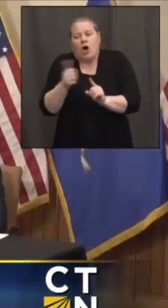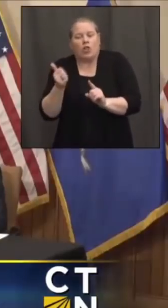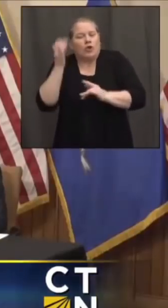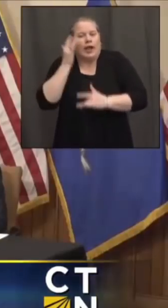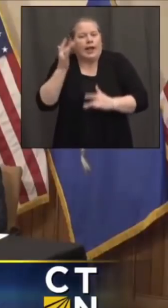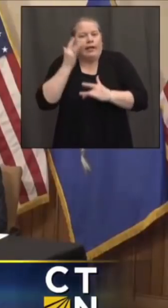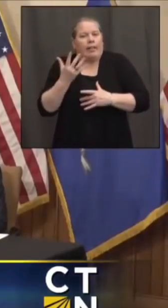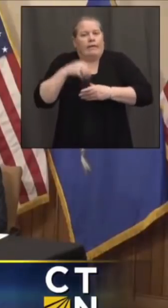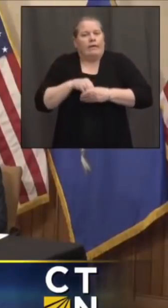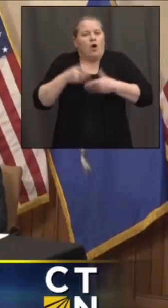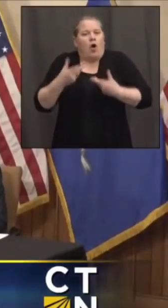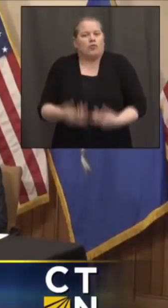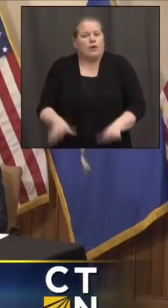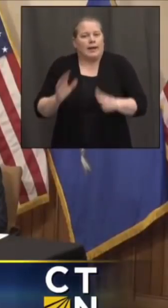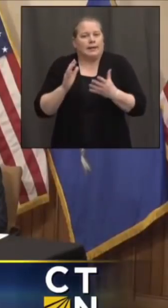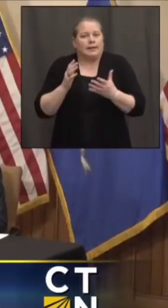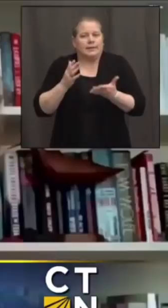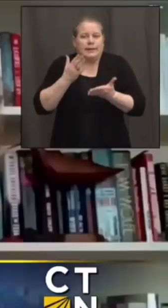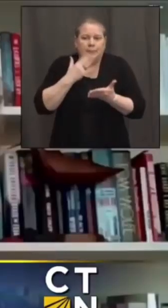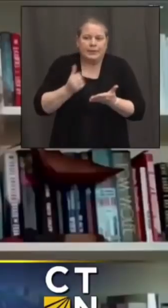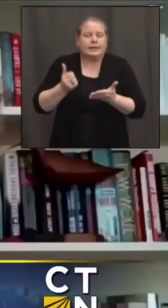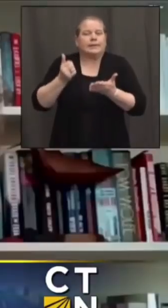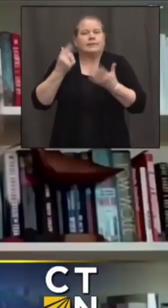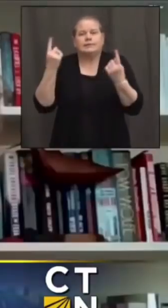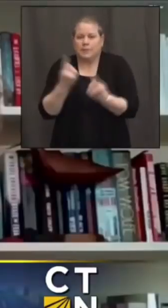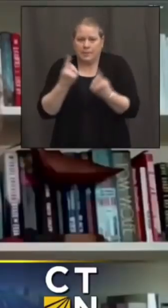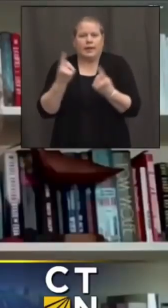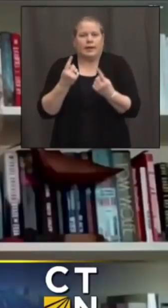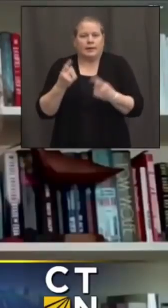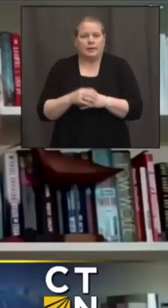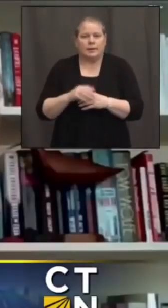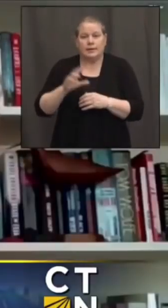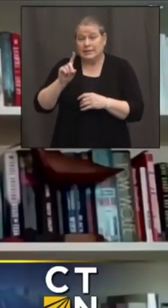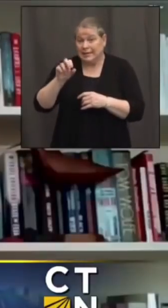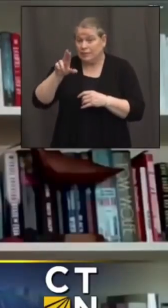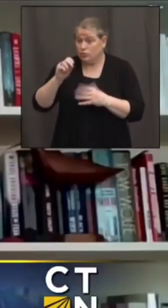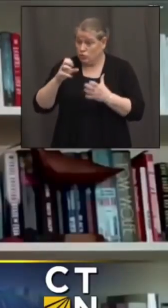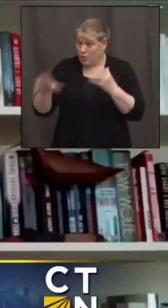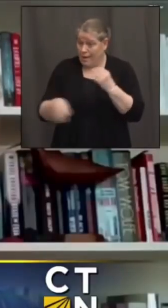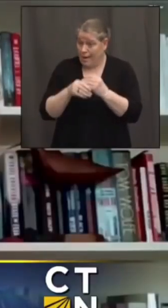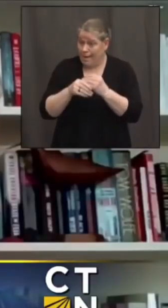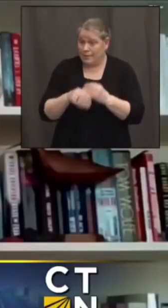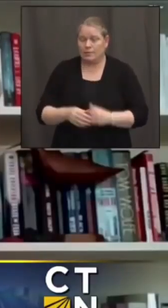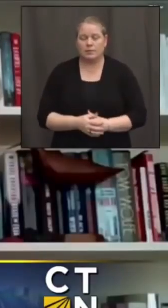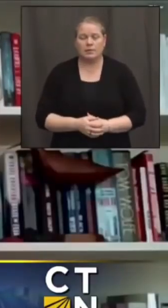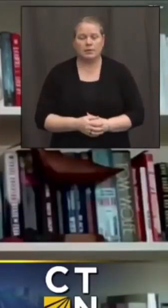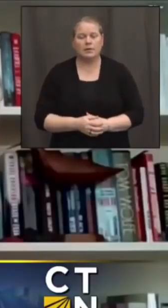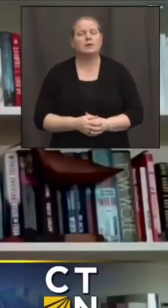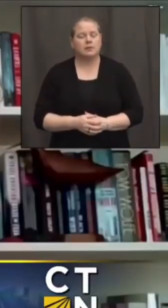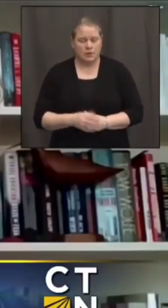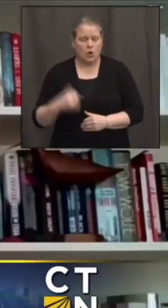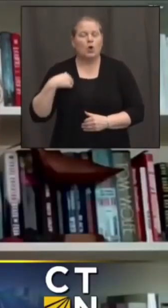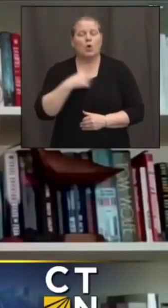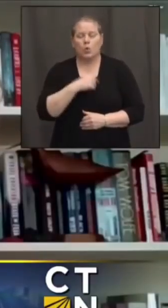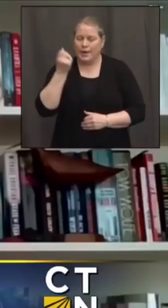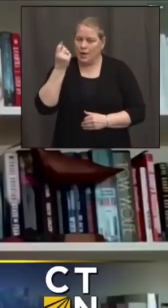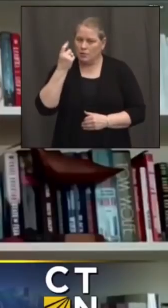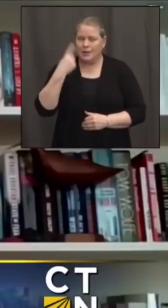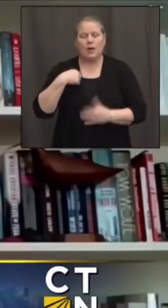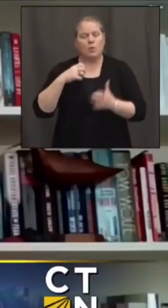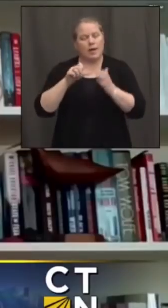Yeah, correct, Governor. We're continuing to work on that plan. We understand, I want to be clear, we understand people are very anxious